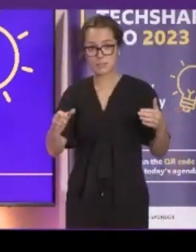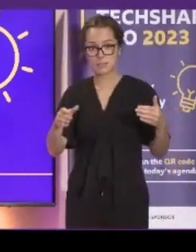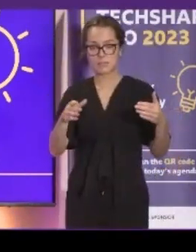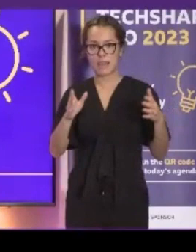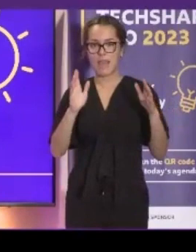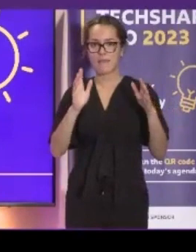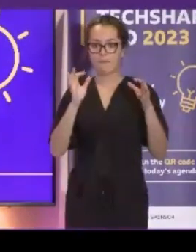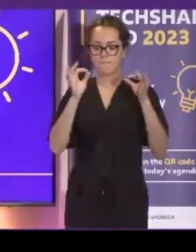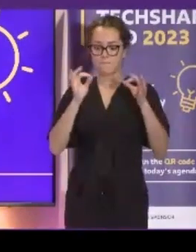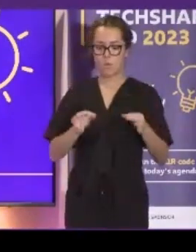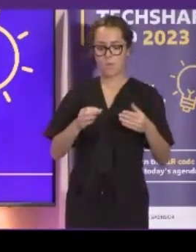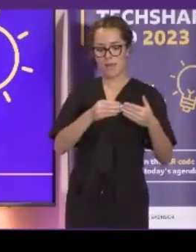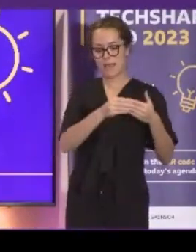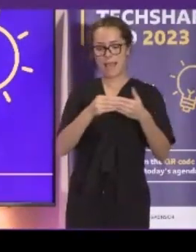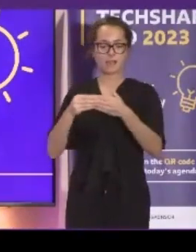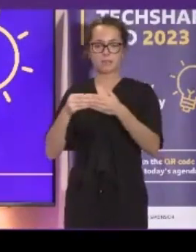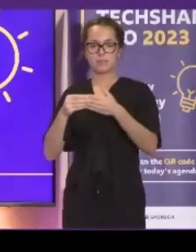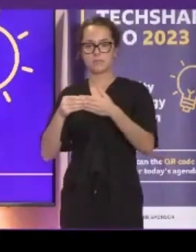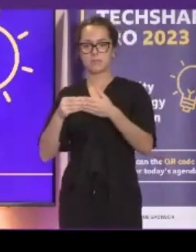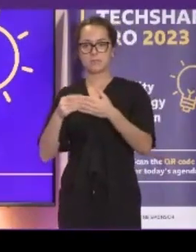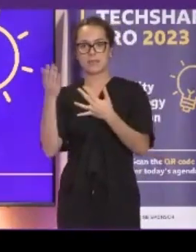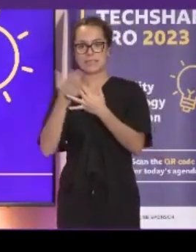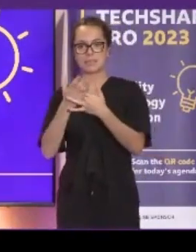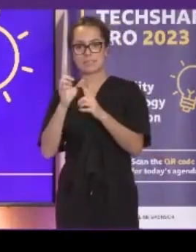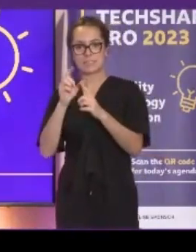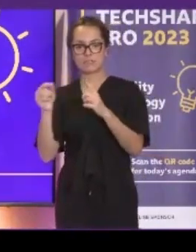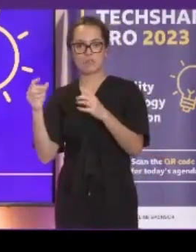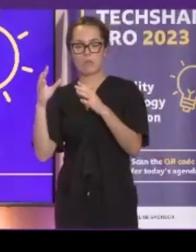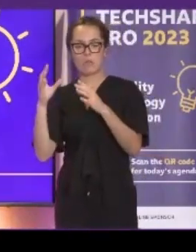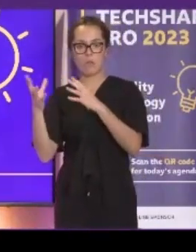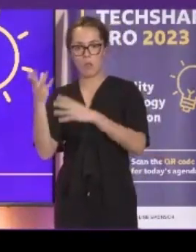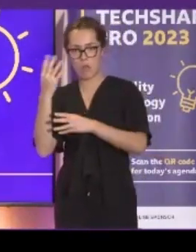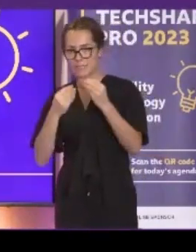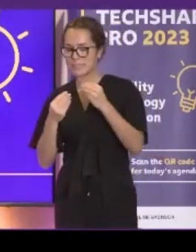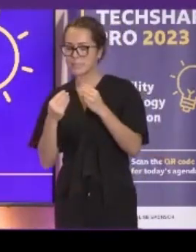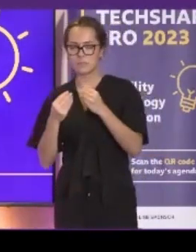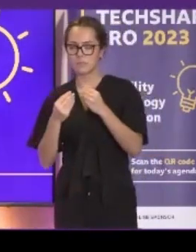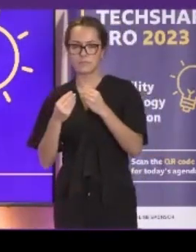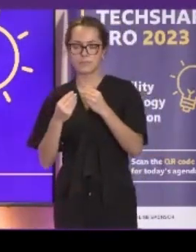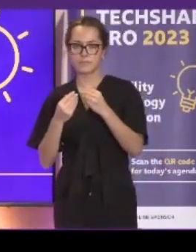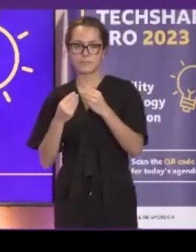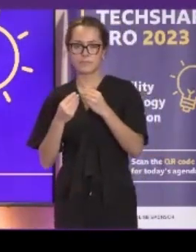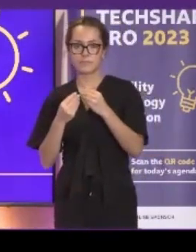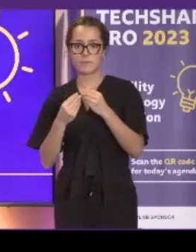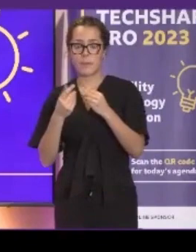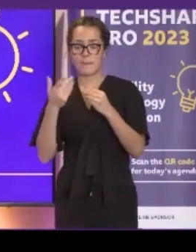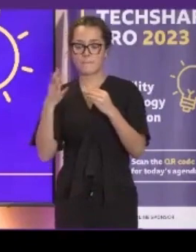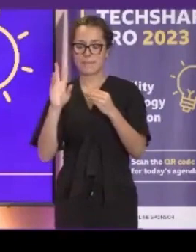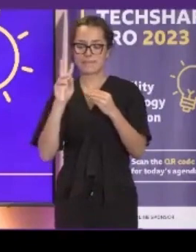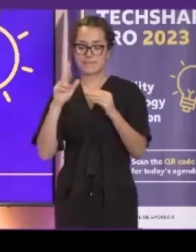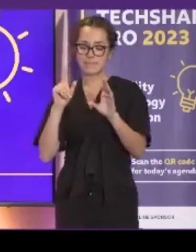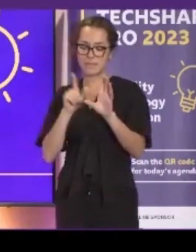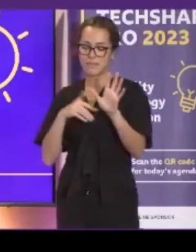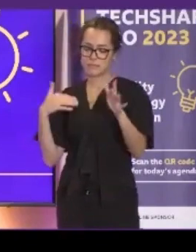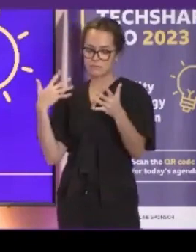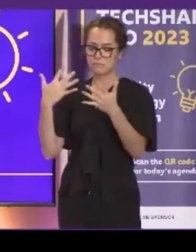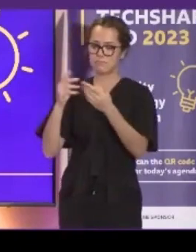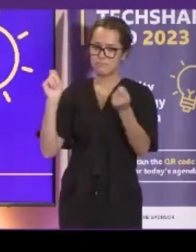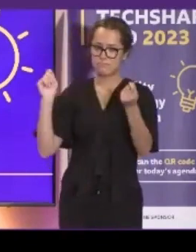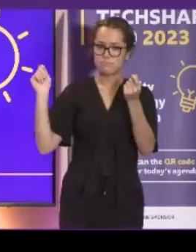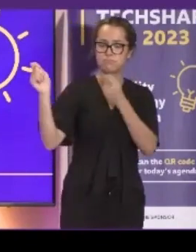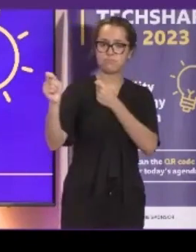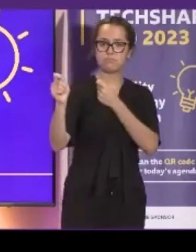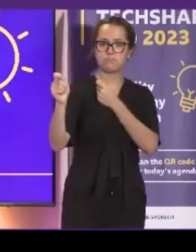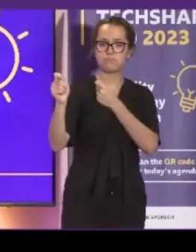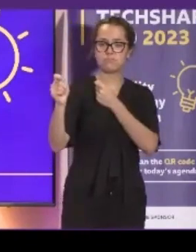when it comes to accessibility in their digital learning, but what we have seen over the years is a big shift in WCAG being a